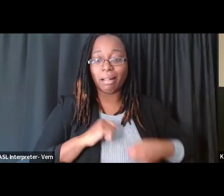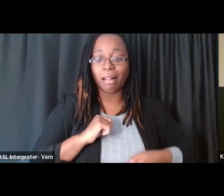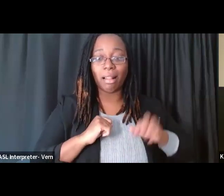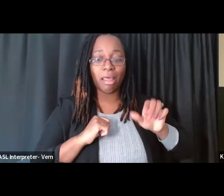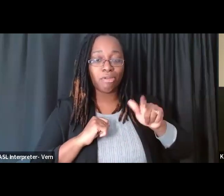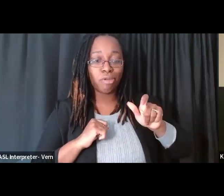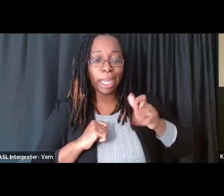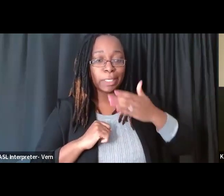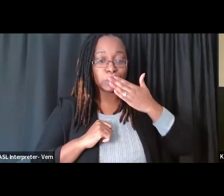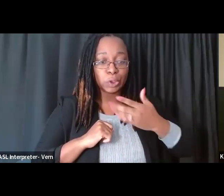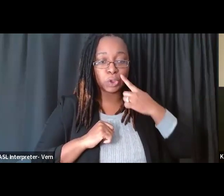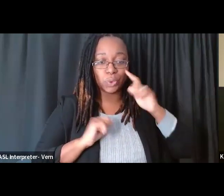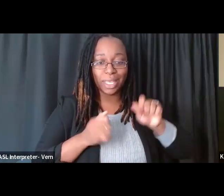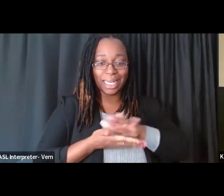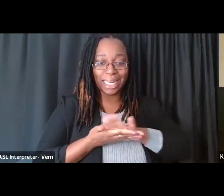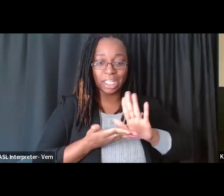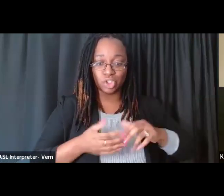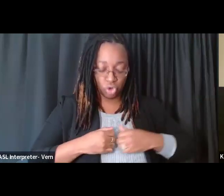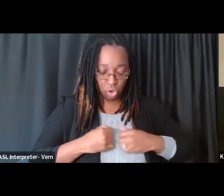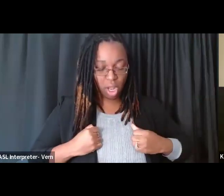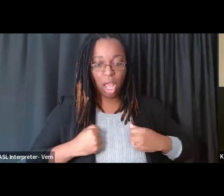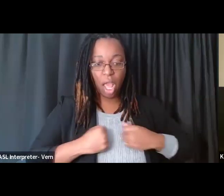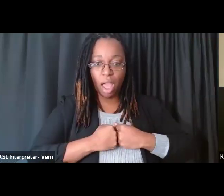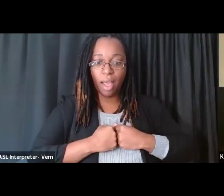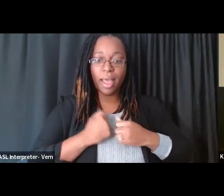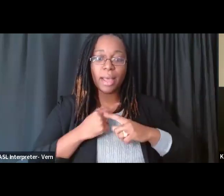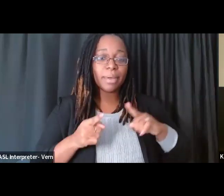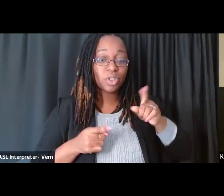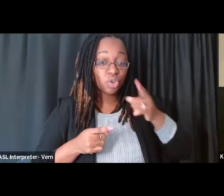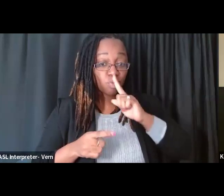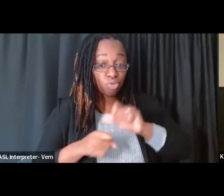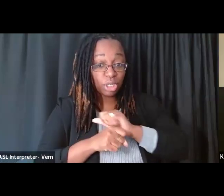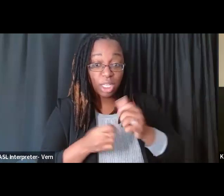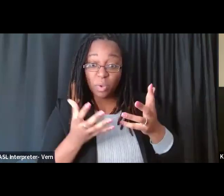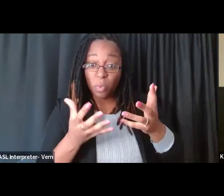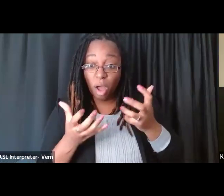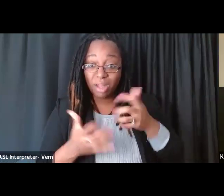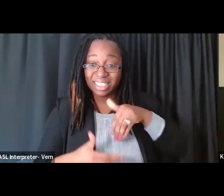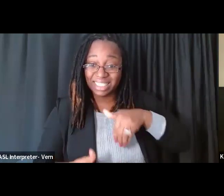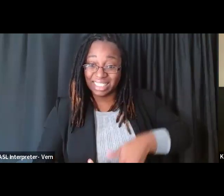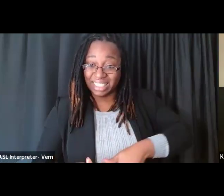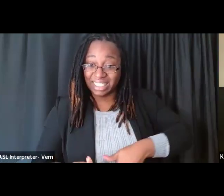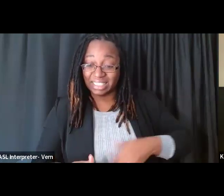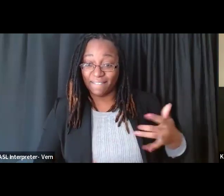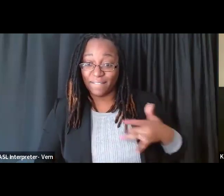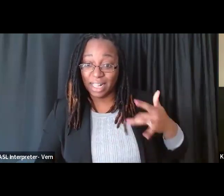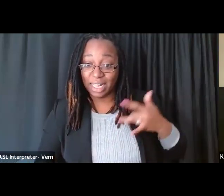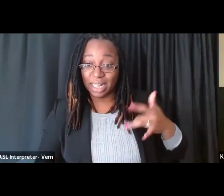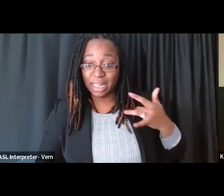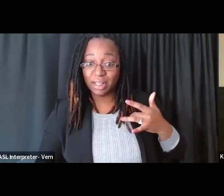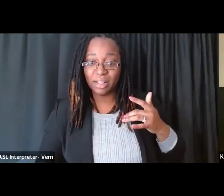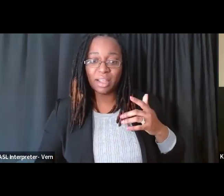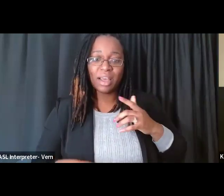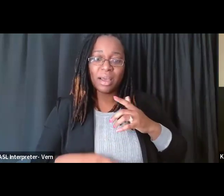yourself all alone? Not much. What if an actor could do it for you? Isn't that why they are called actors?